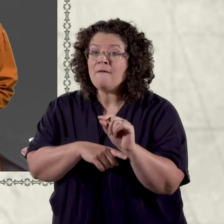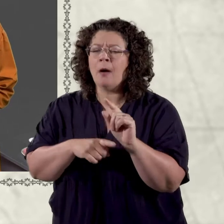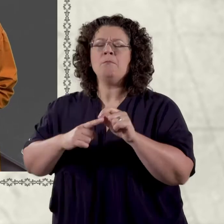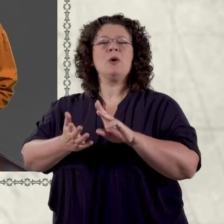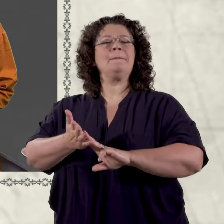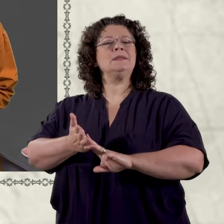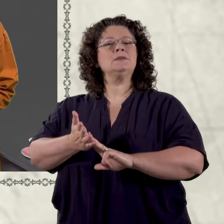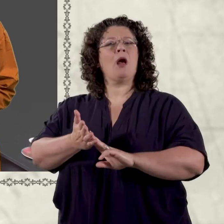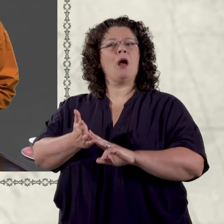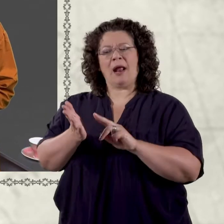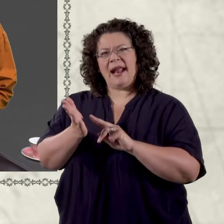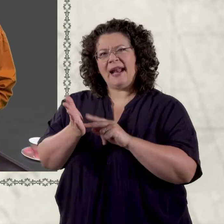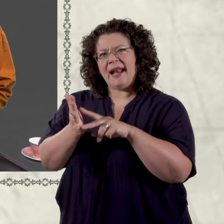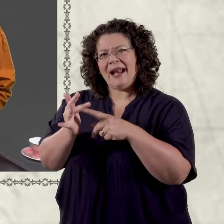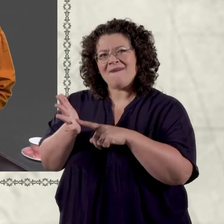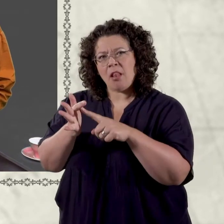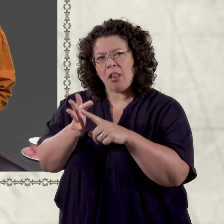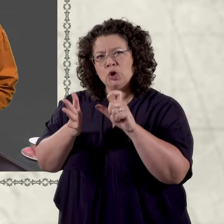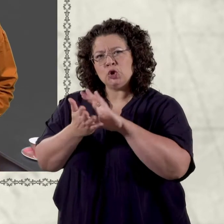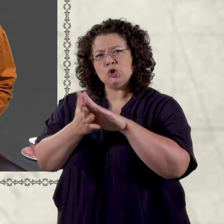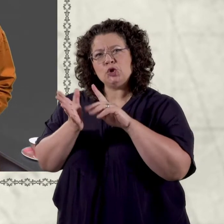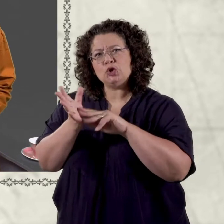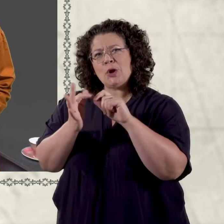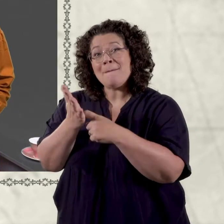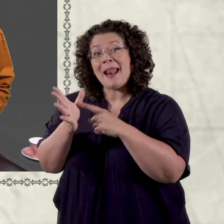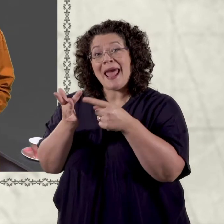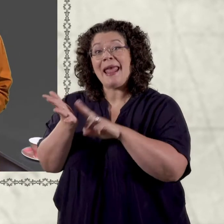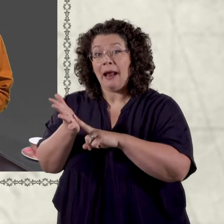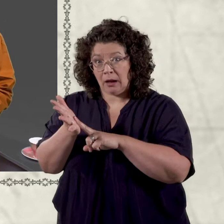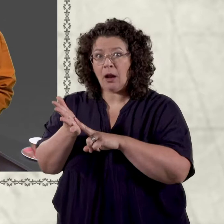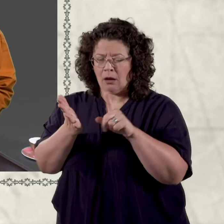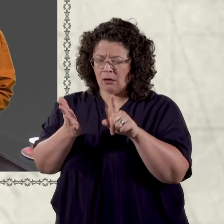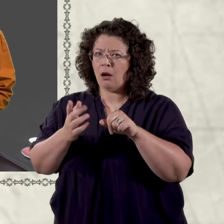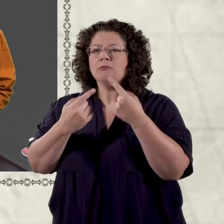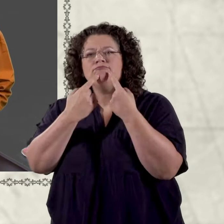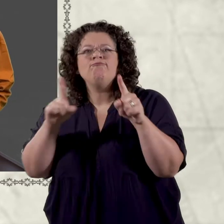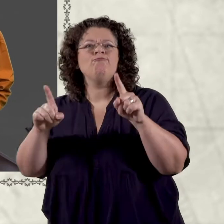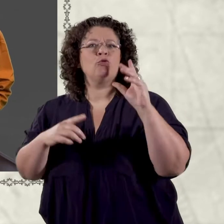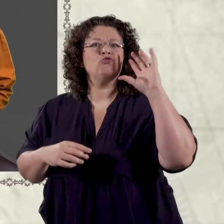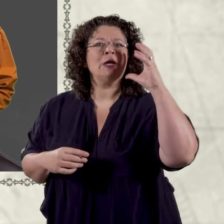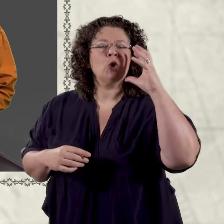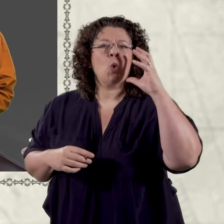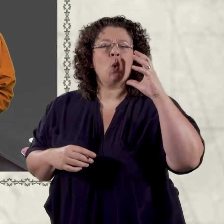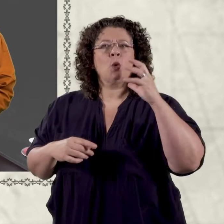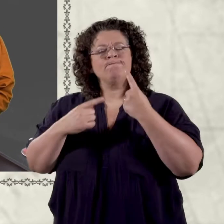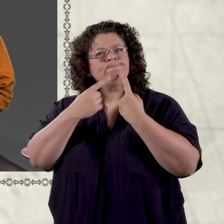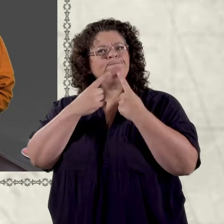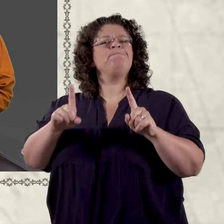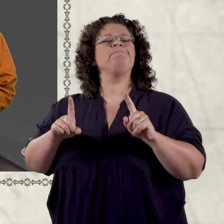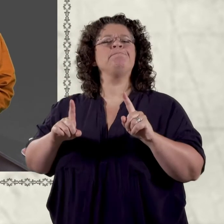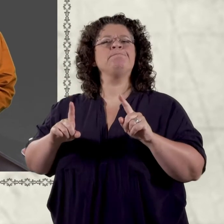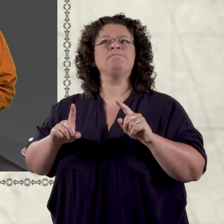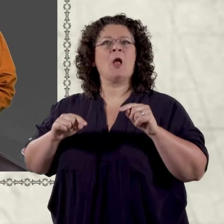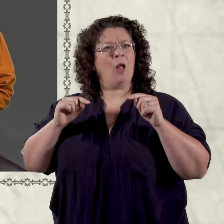at 11:15, the Prime Minister, Neville Chamberlain, came on the radio and he said, "This